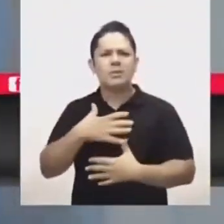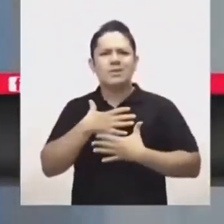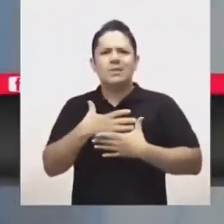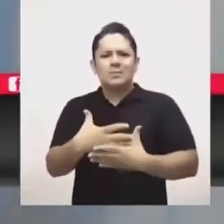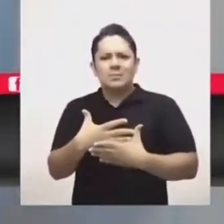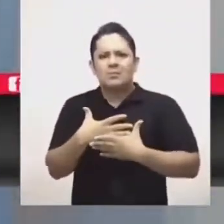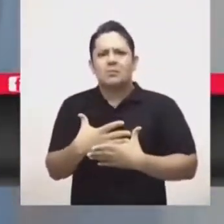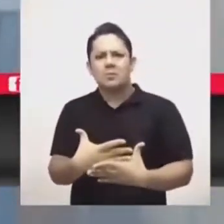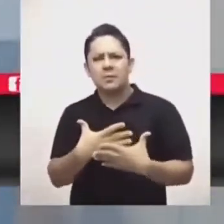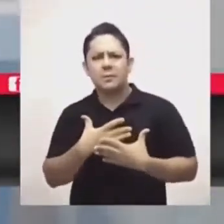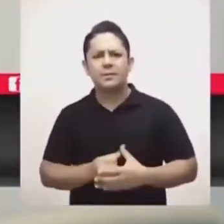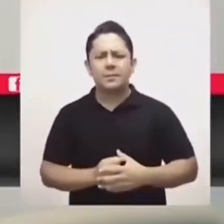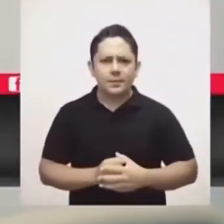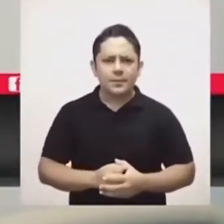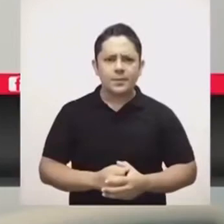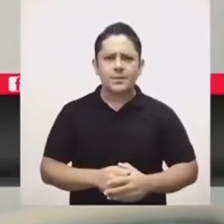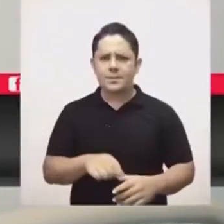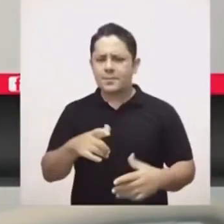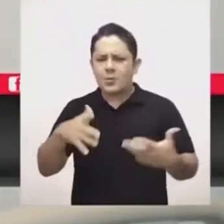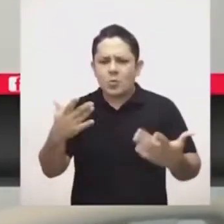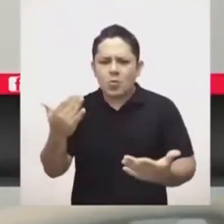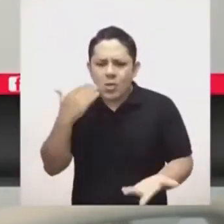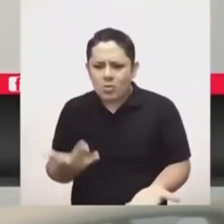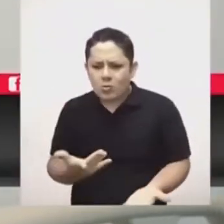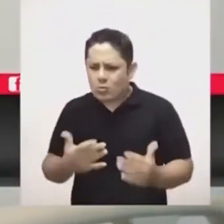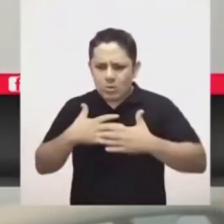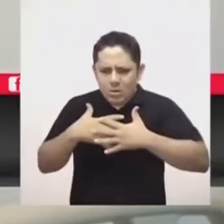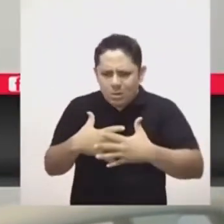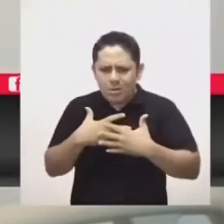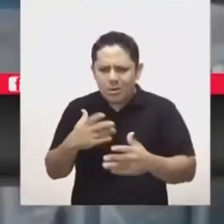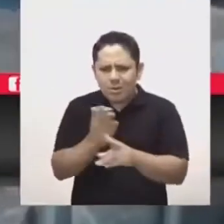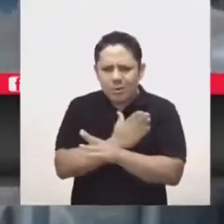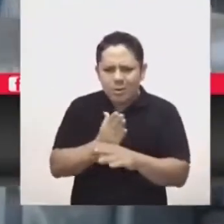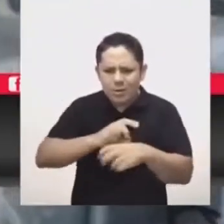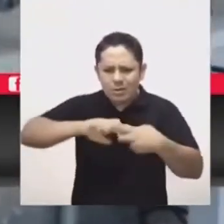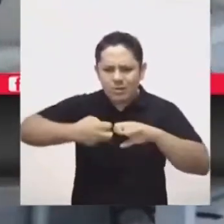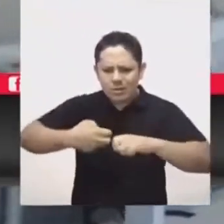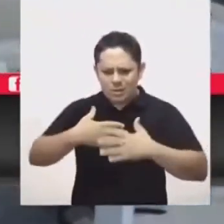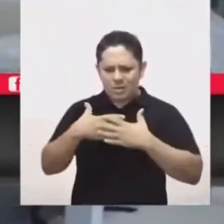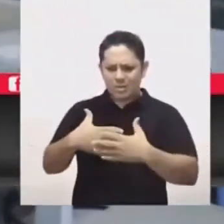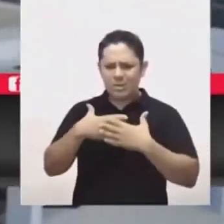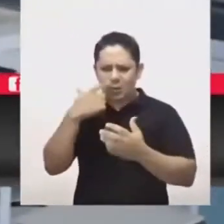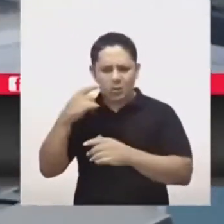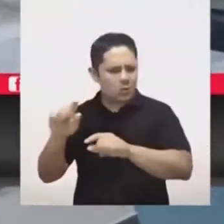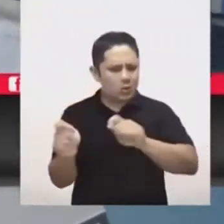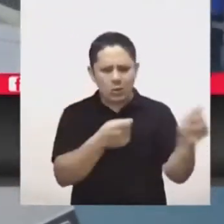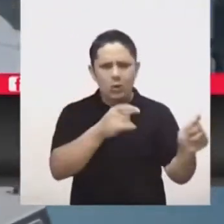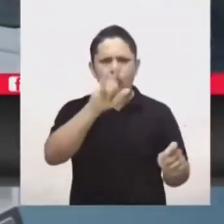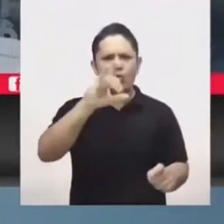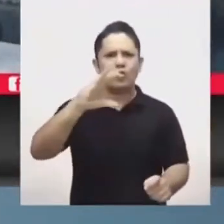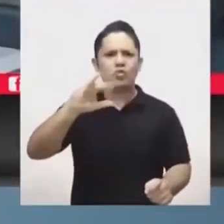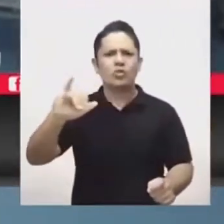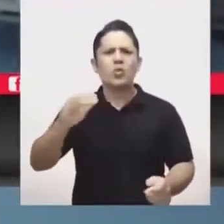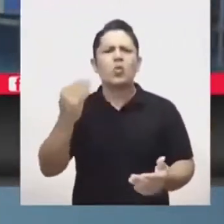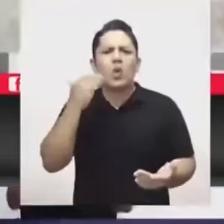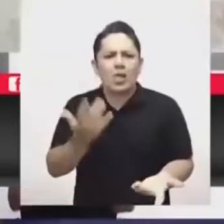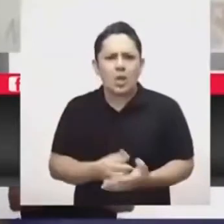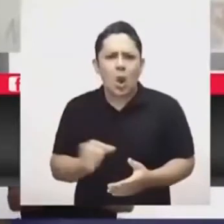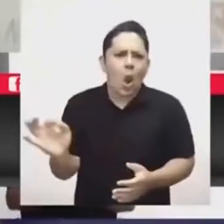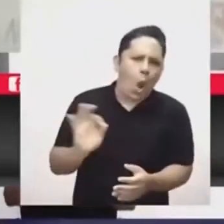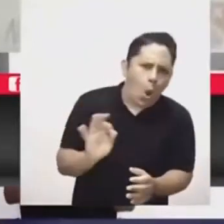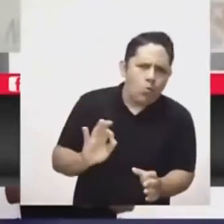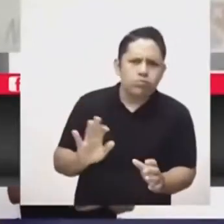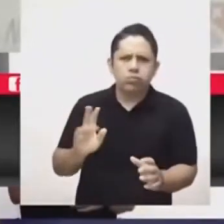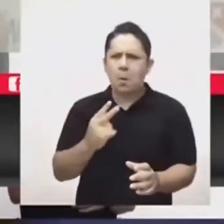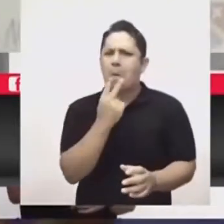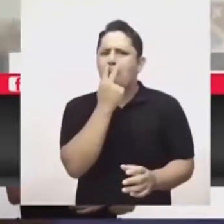out, informing when these patients are sent to intensive care unit or when they only require complementary oxygen. Entonces la puerta de entrada, como muy bien At the